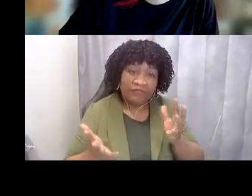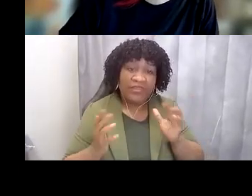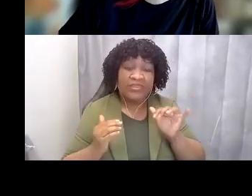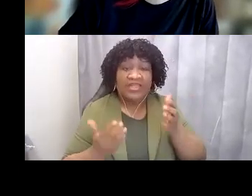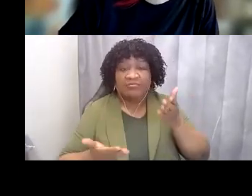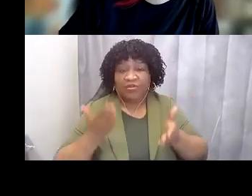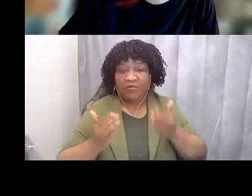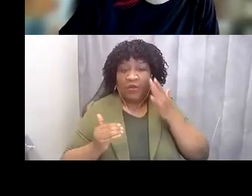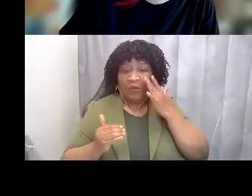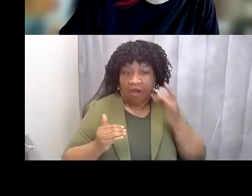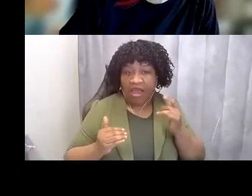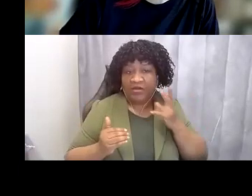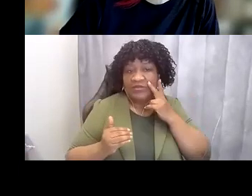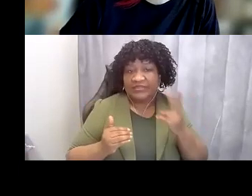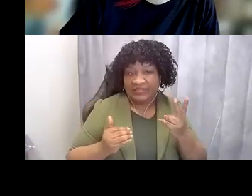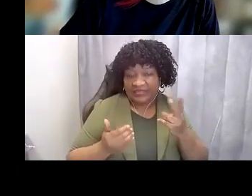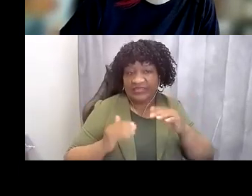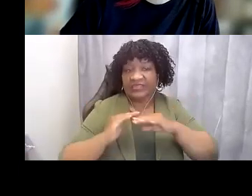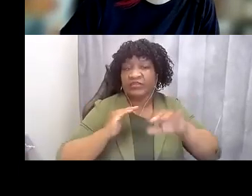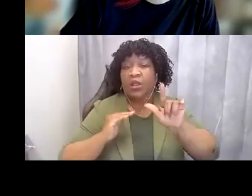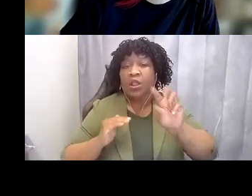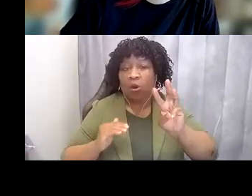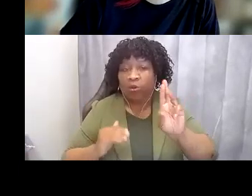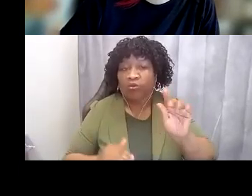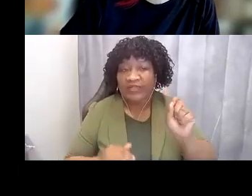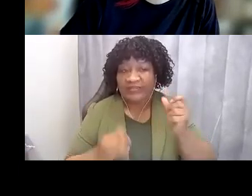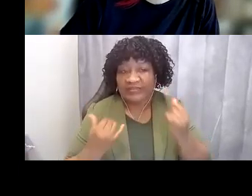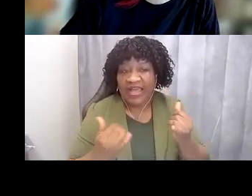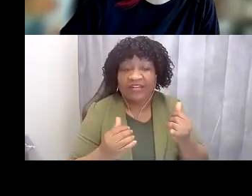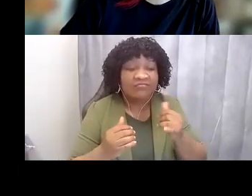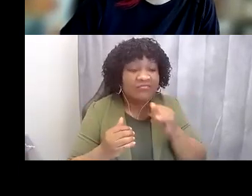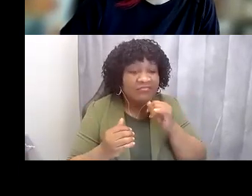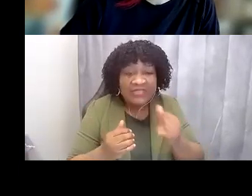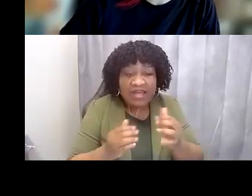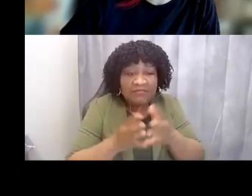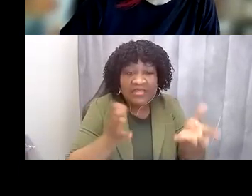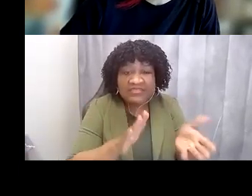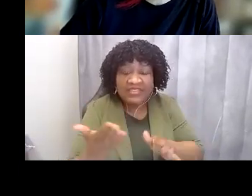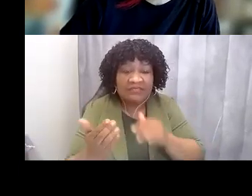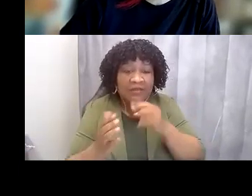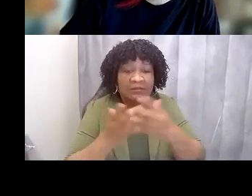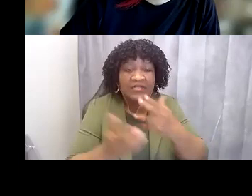probably why we are seeing such low rates of death and hospitalization.